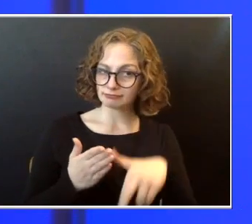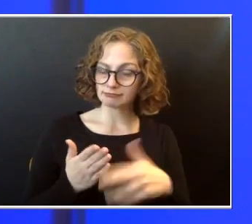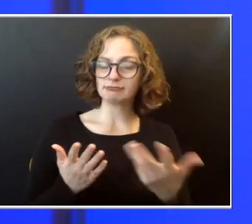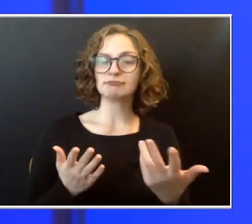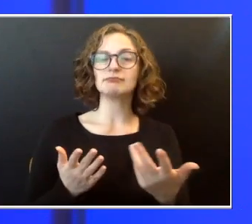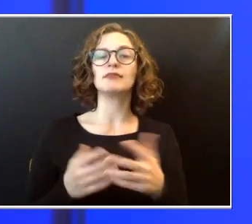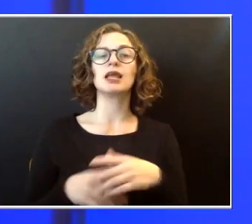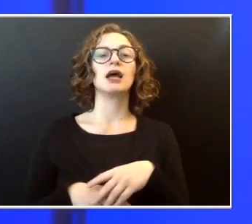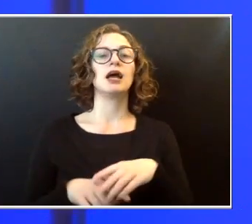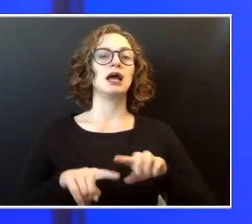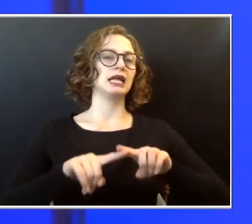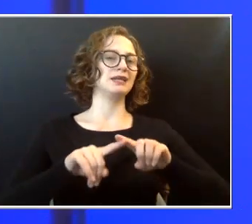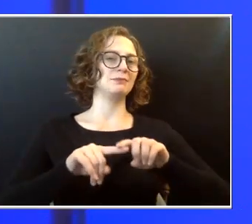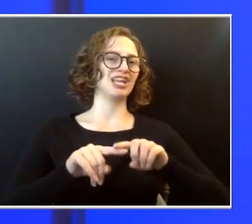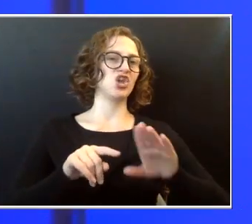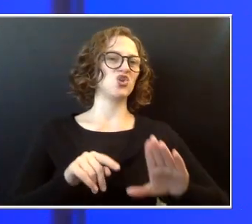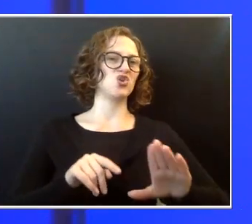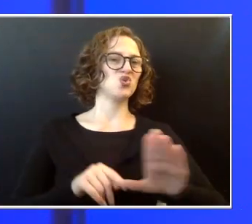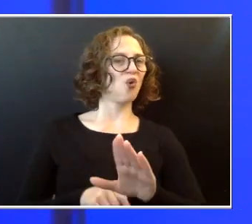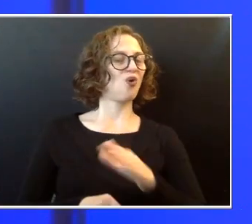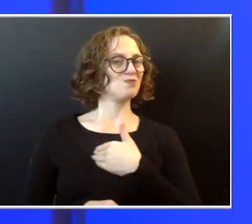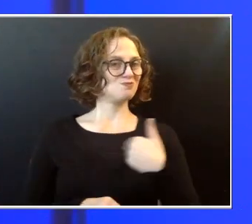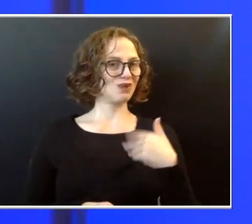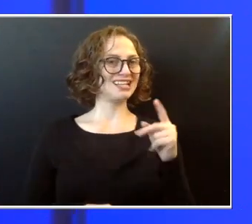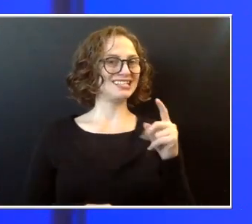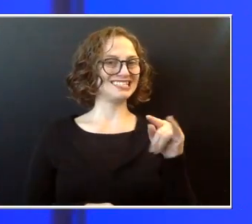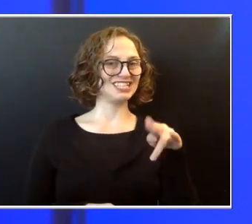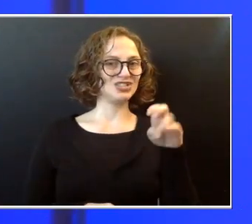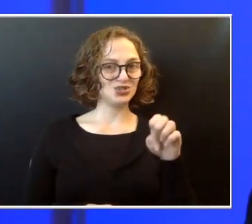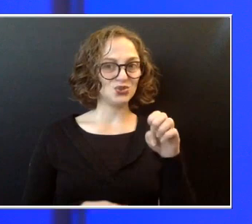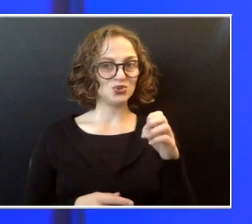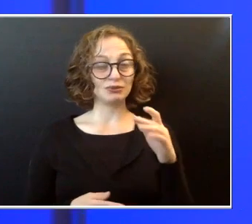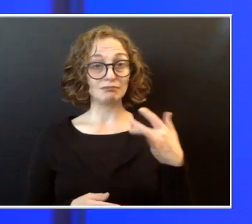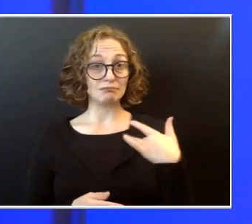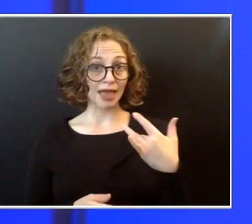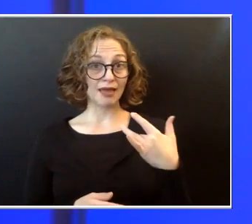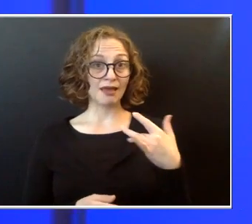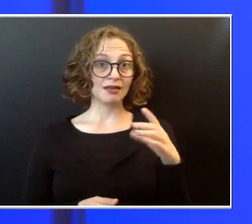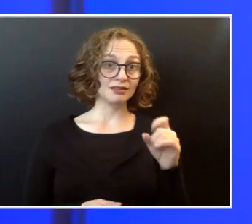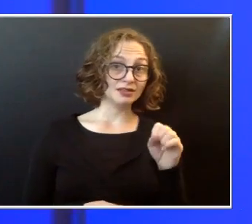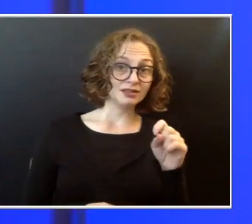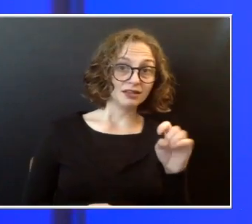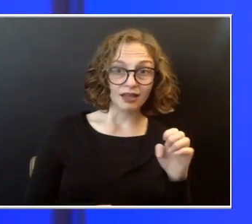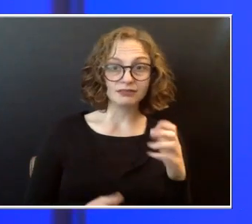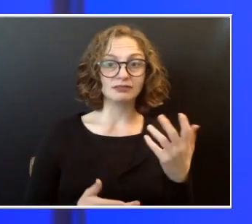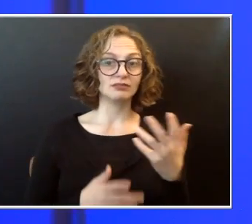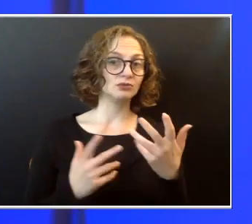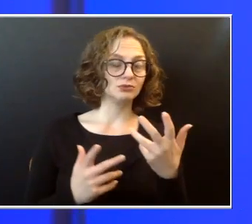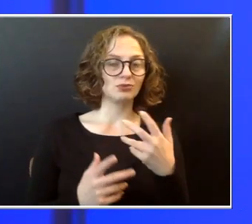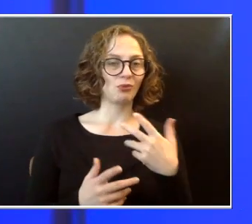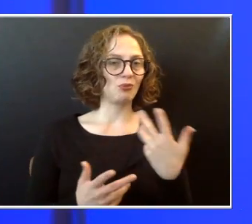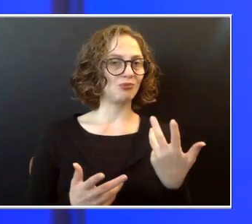your breast tissue is, also follow up with another type of